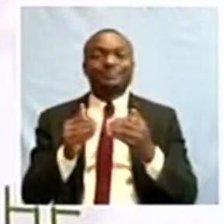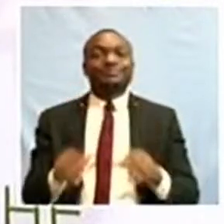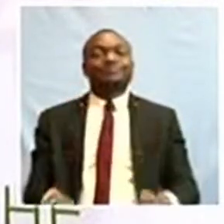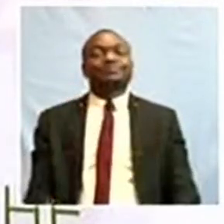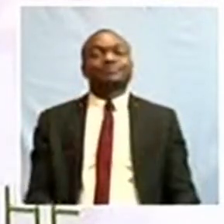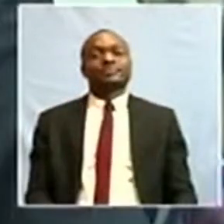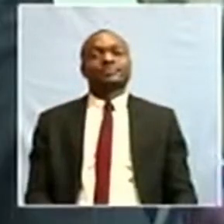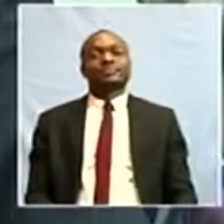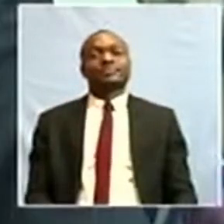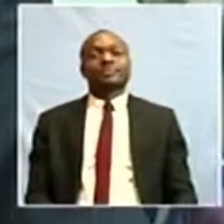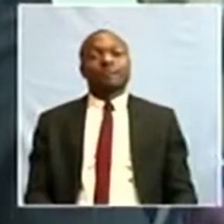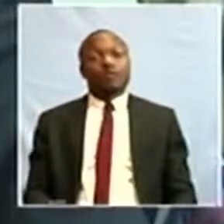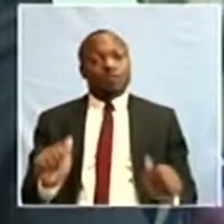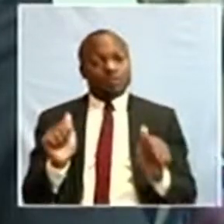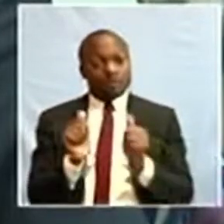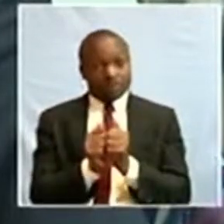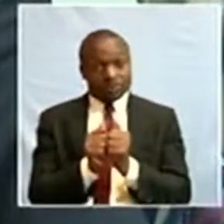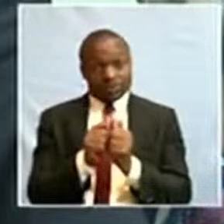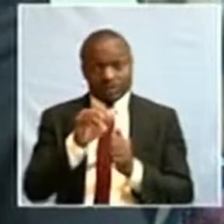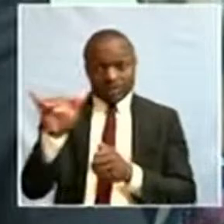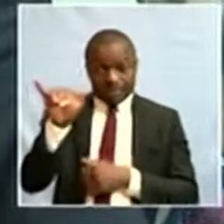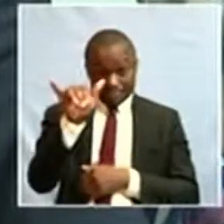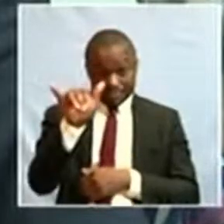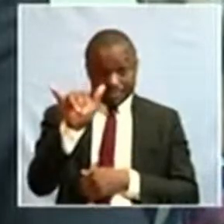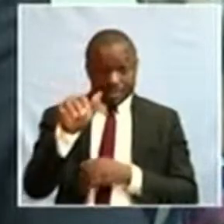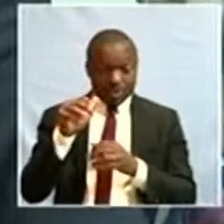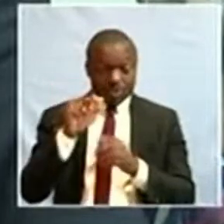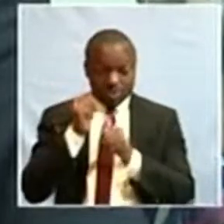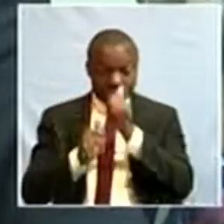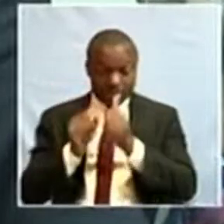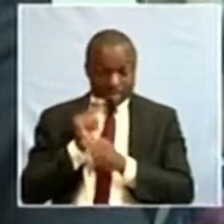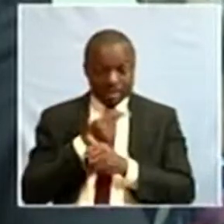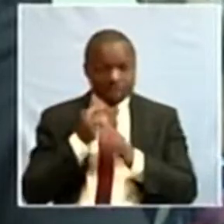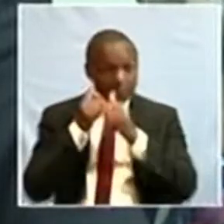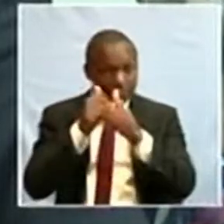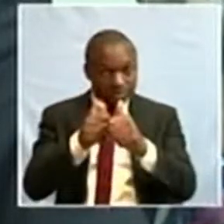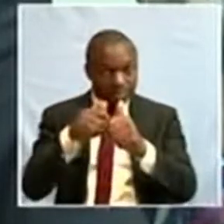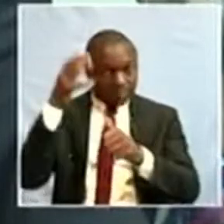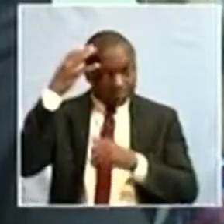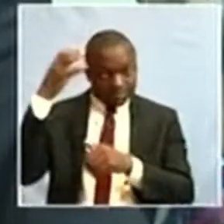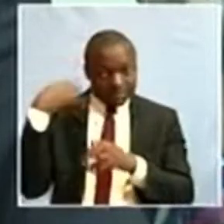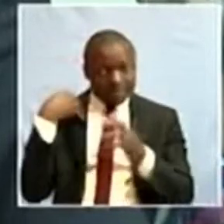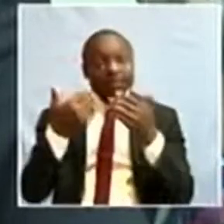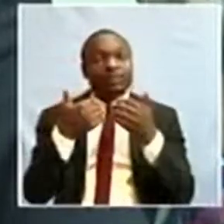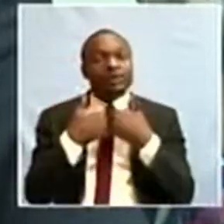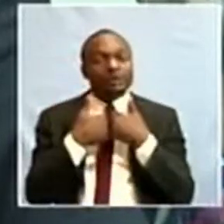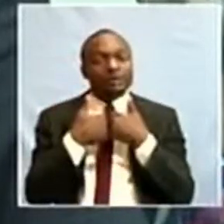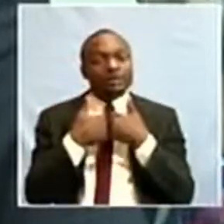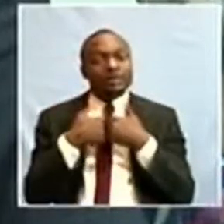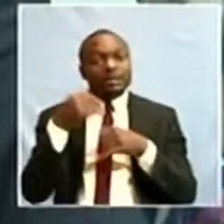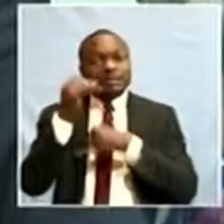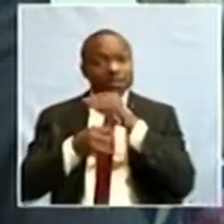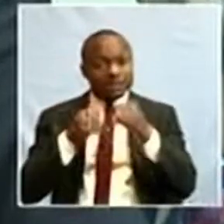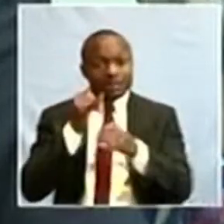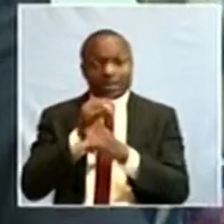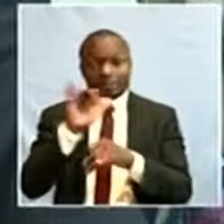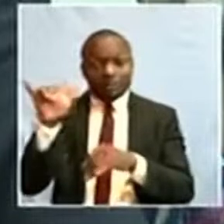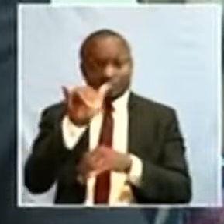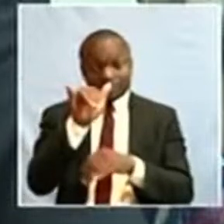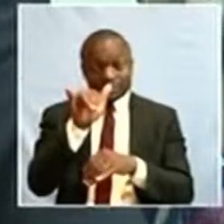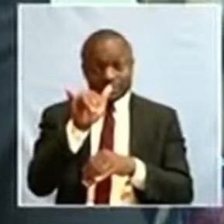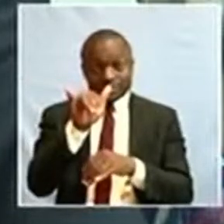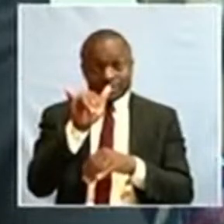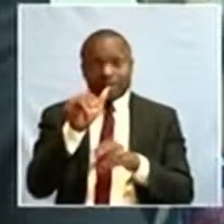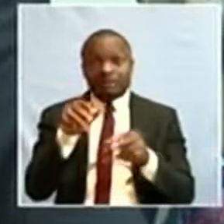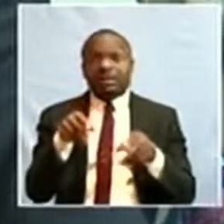So with regards to the standards that we follow as an office, we have what are known as international standards for supreme